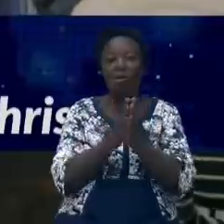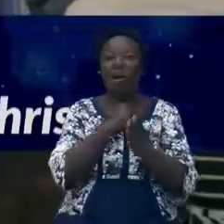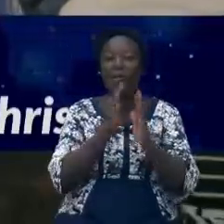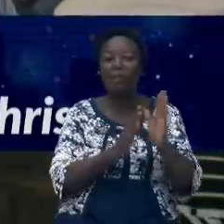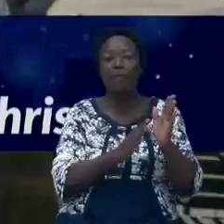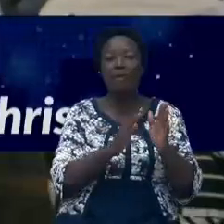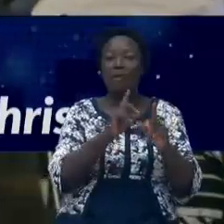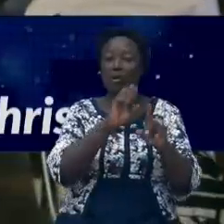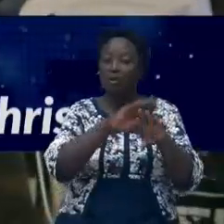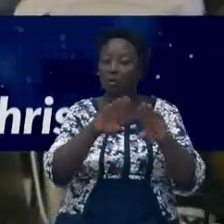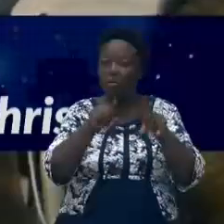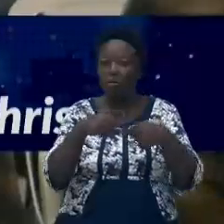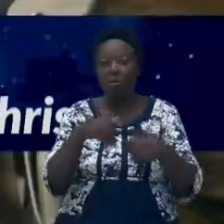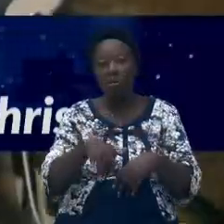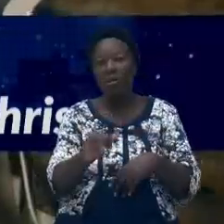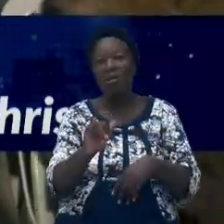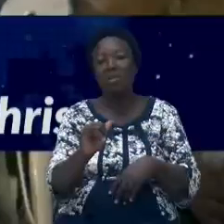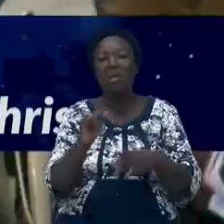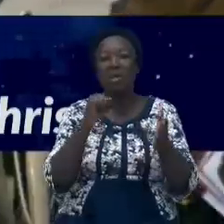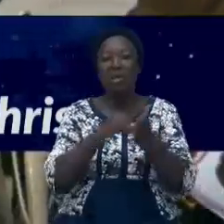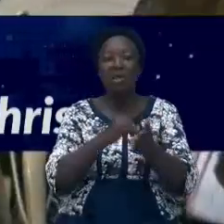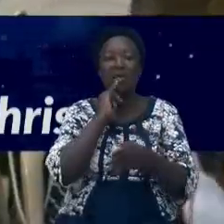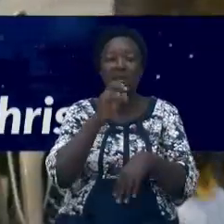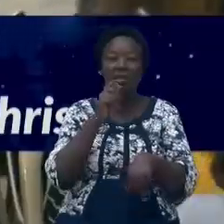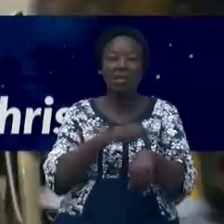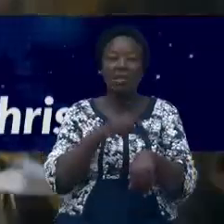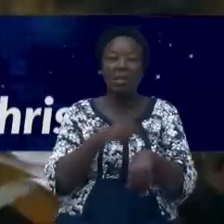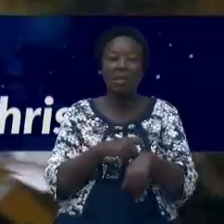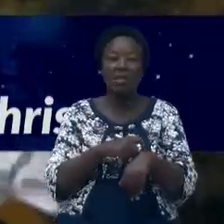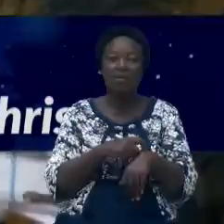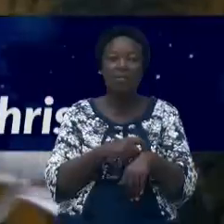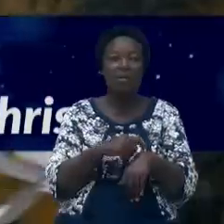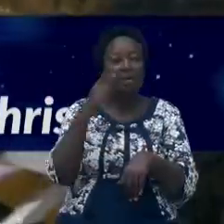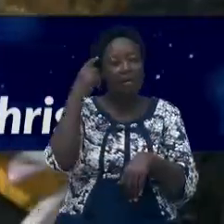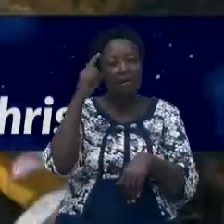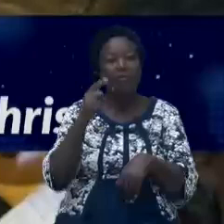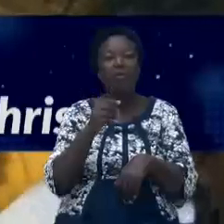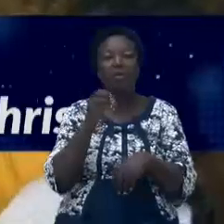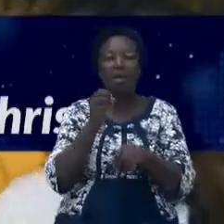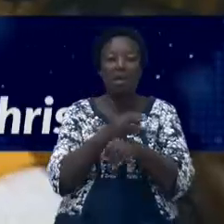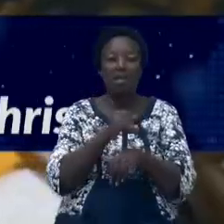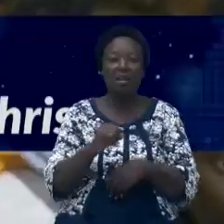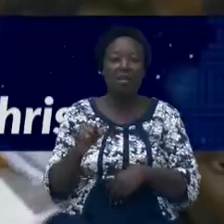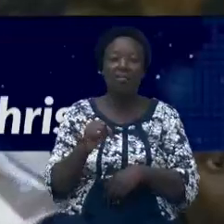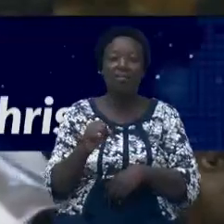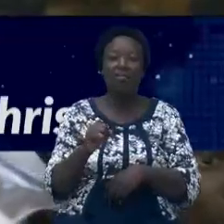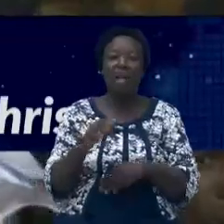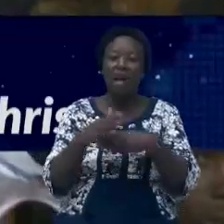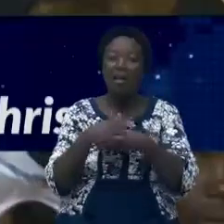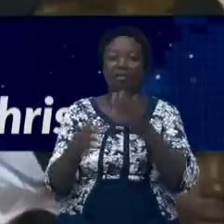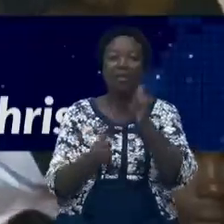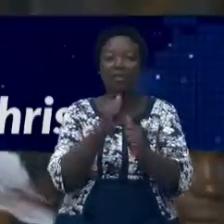for it. Begin to pray and prepare. Don't go yet. Don't go yet. It's time